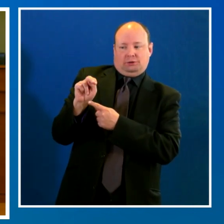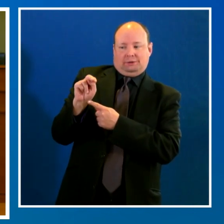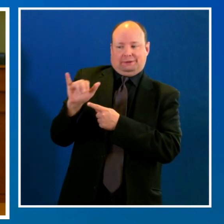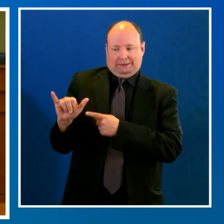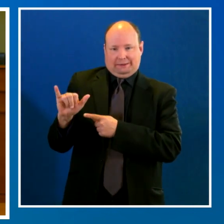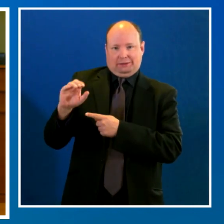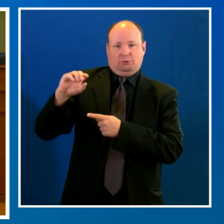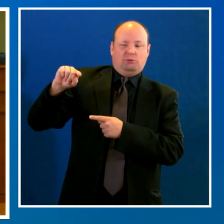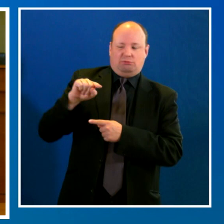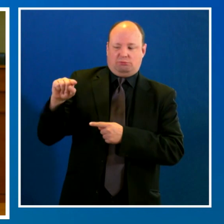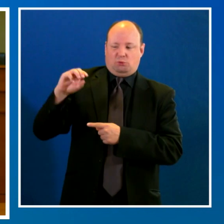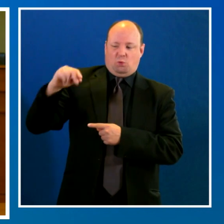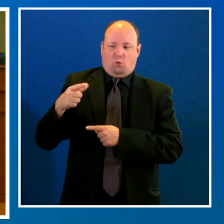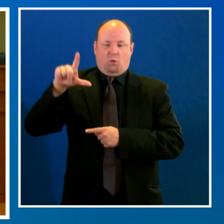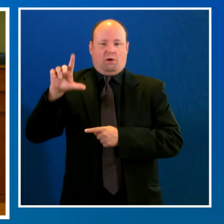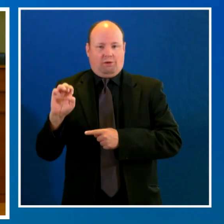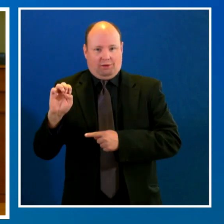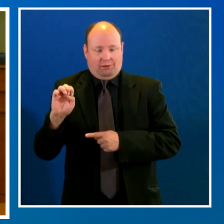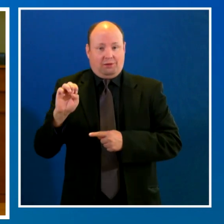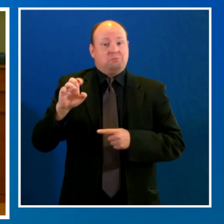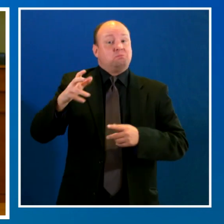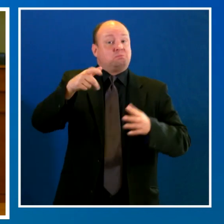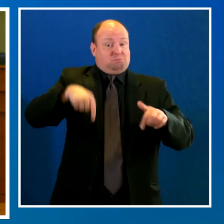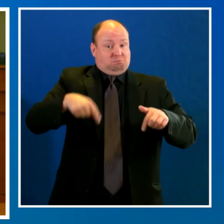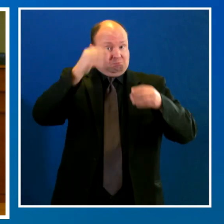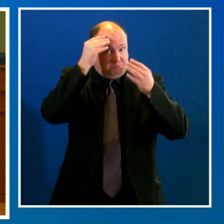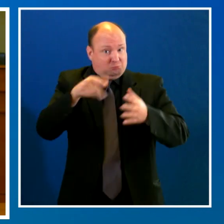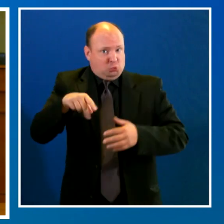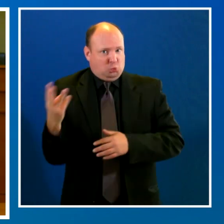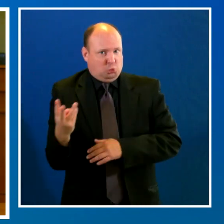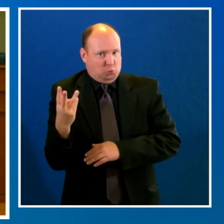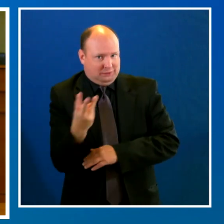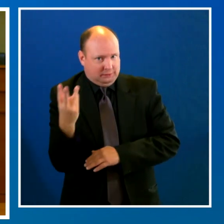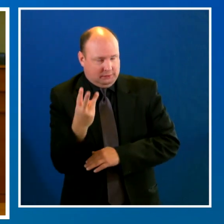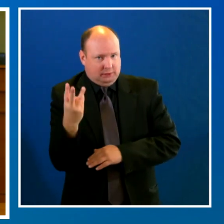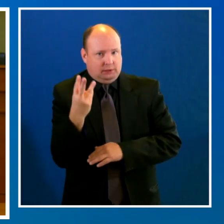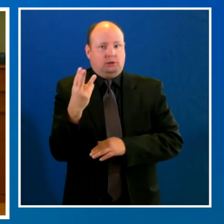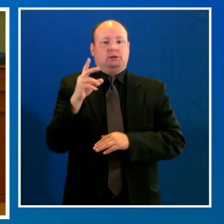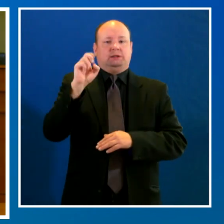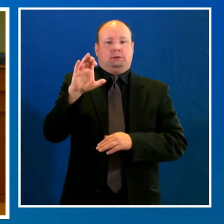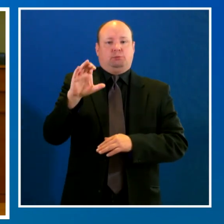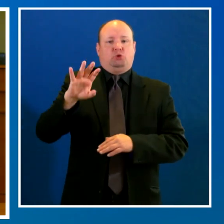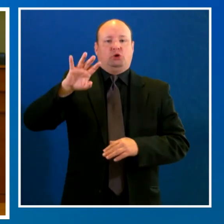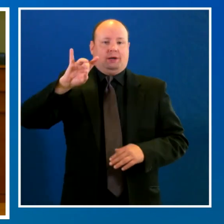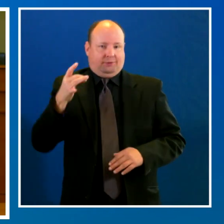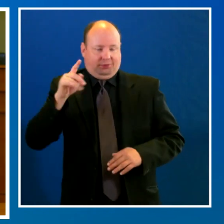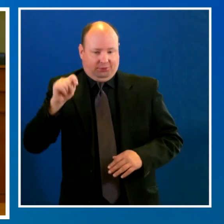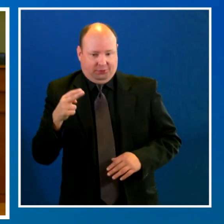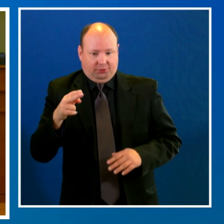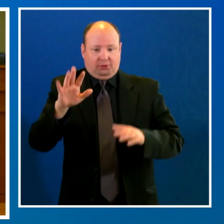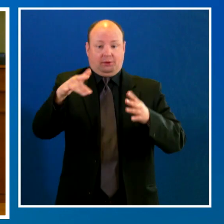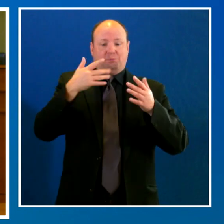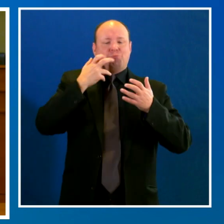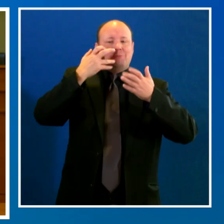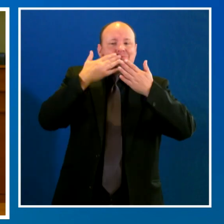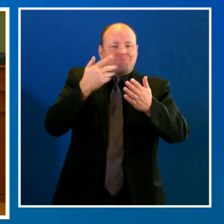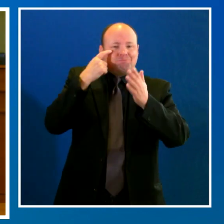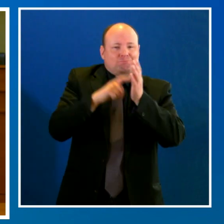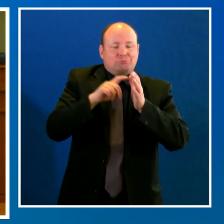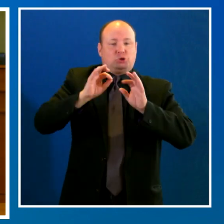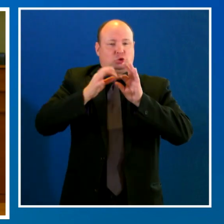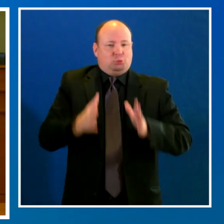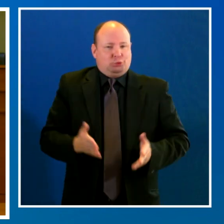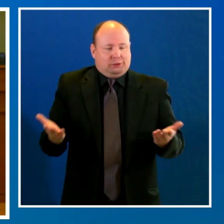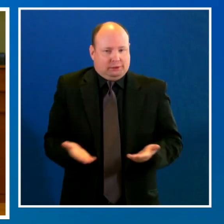me, and thank you to Jeb Baldridge, our American Sign Language interpreter. With Thanksgiving over and